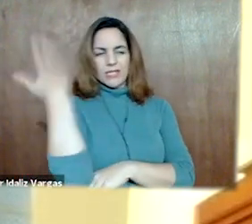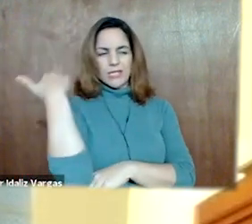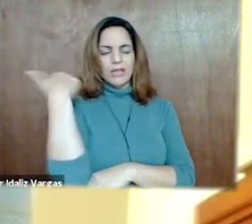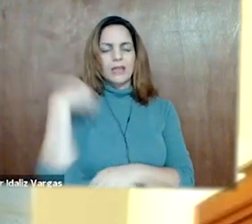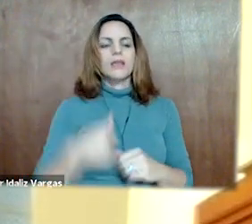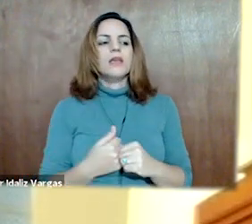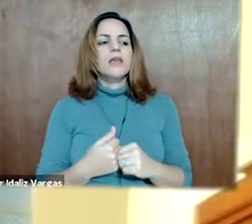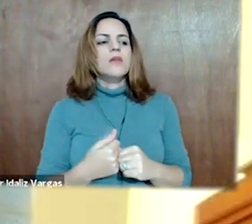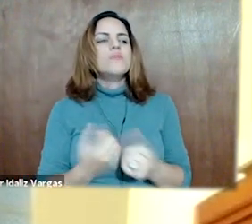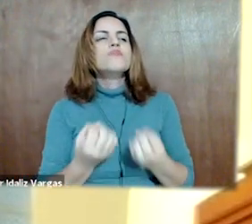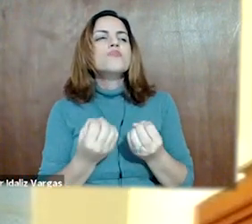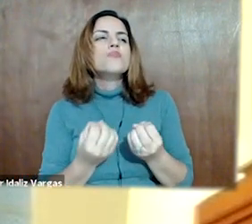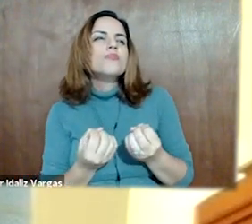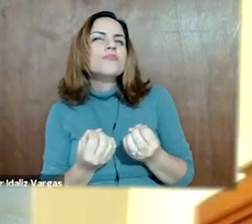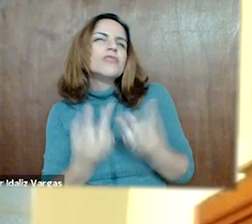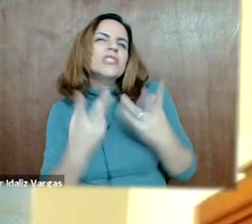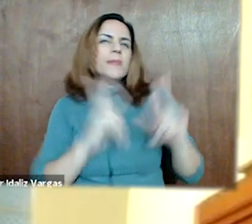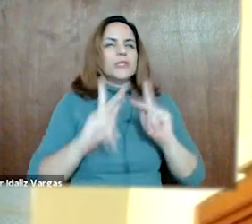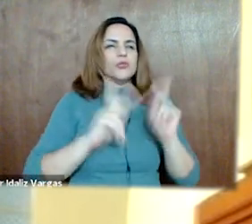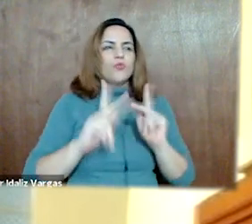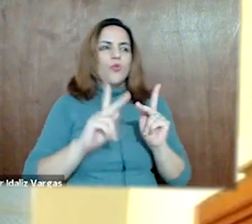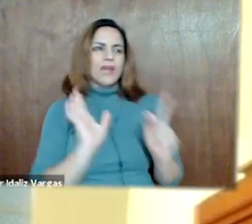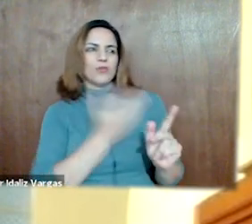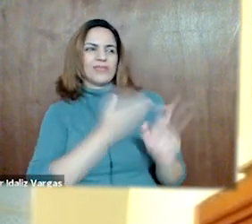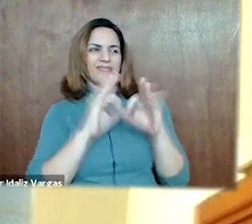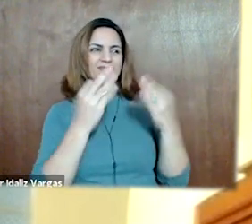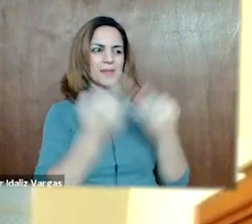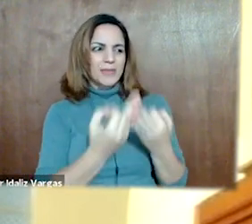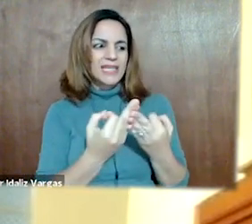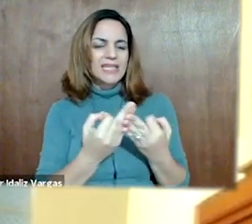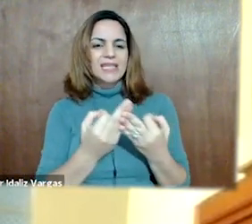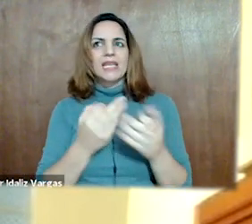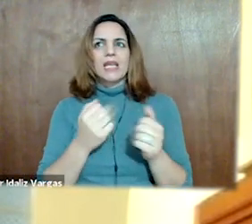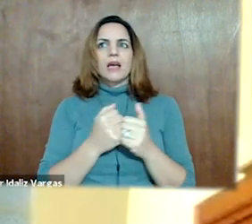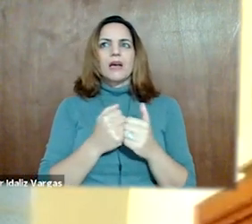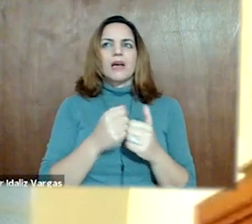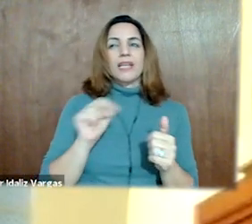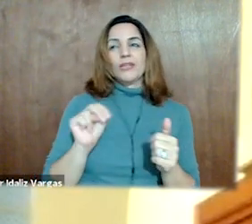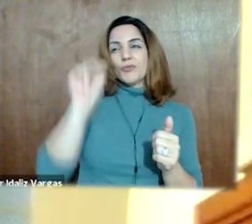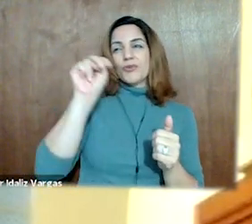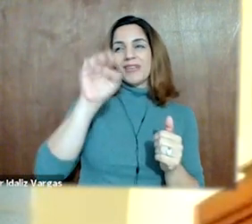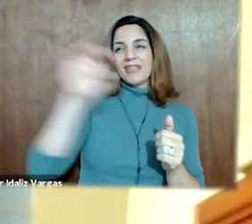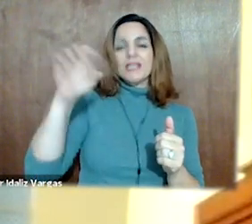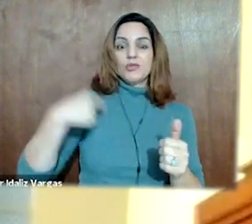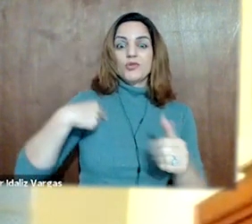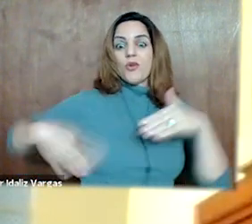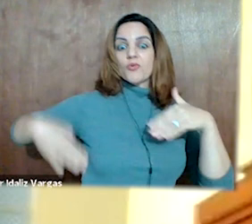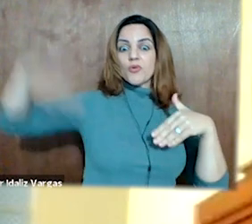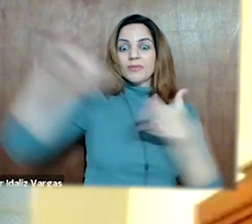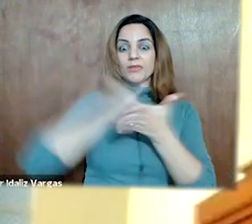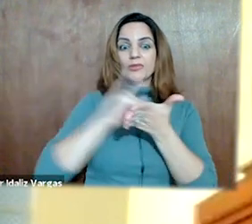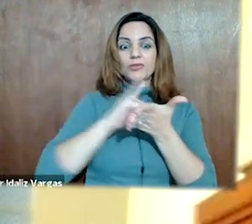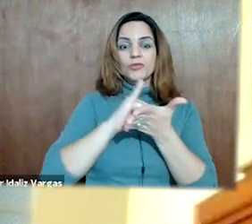to the communities in the Northeast, I grew up in New York, were working